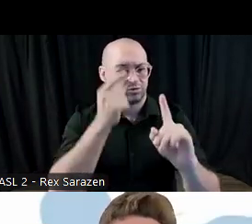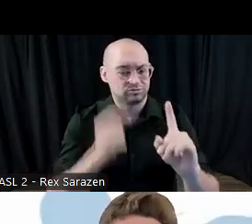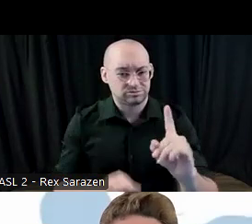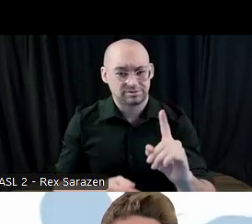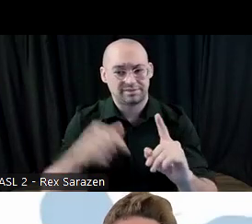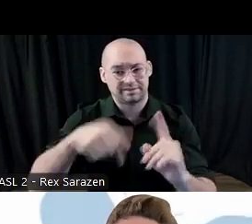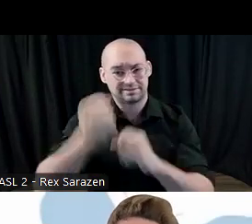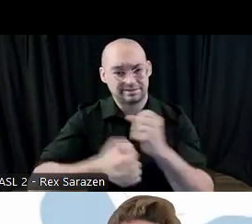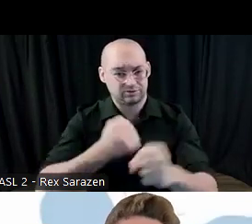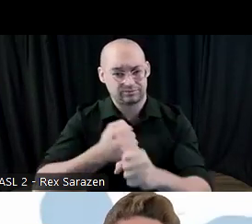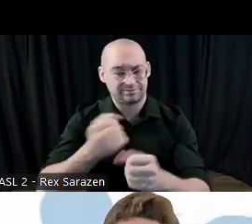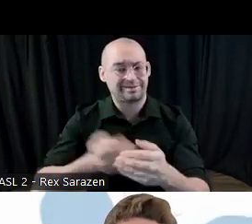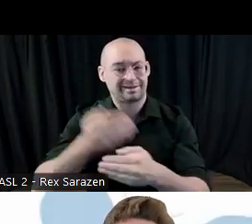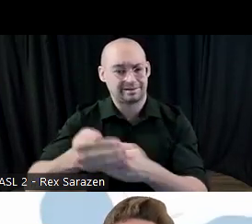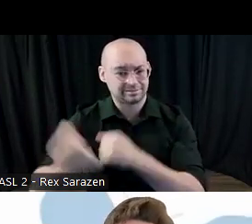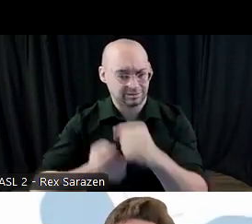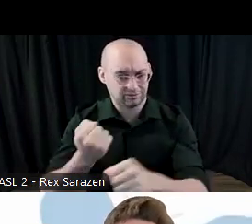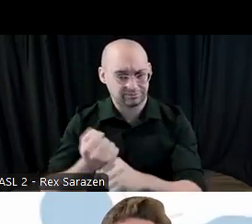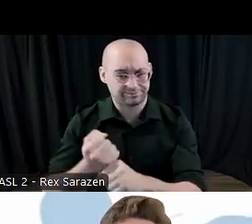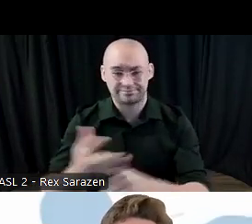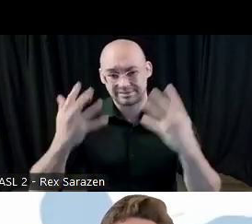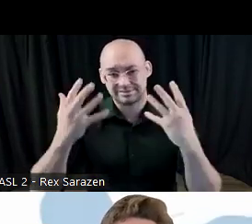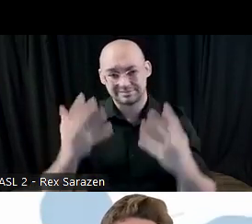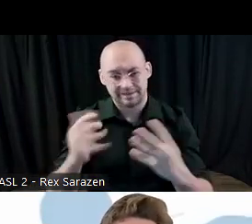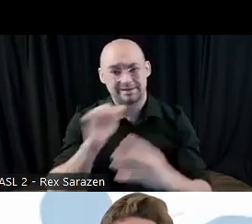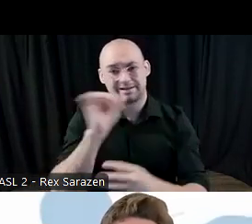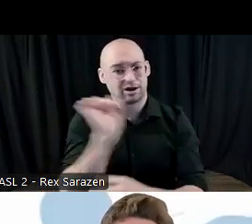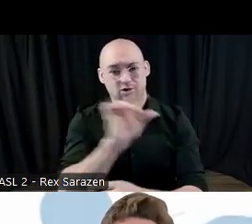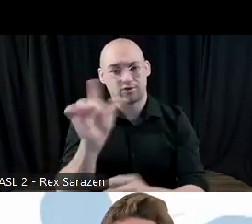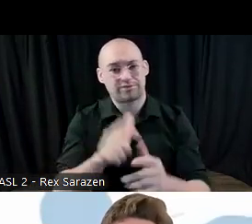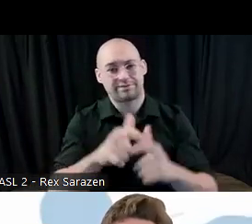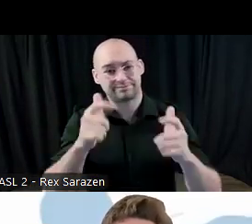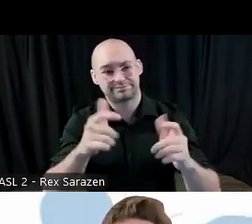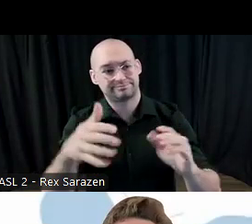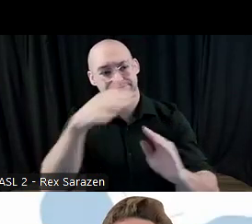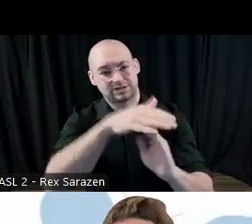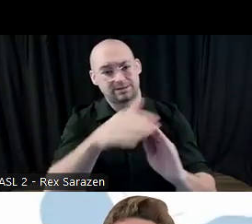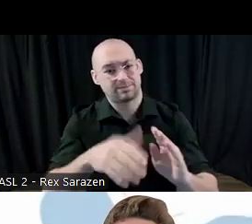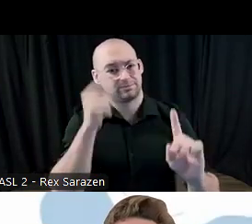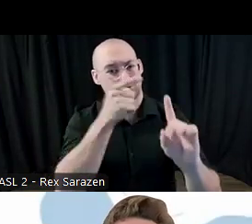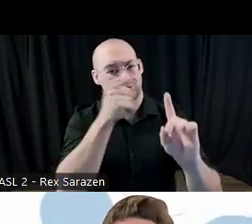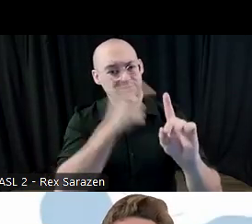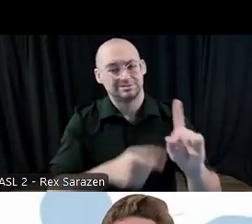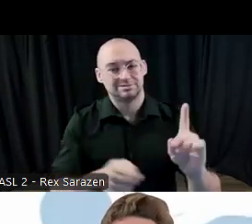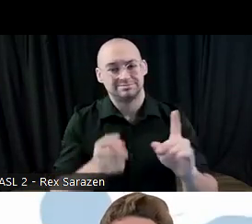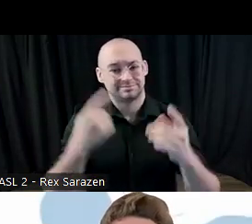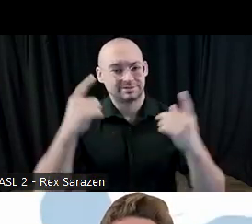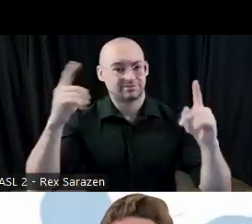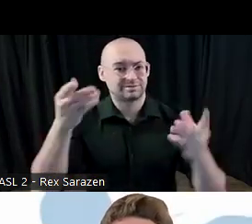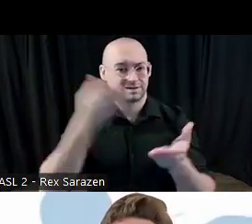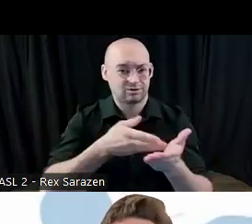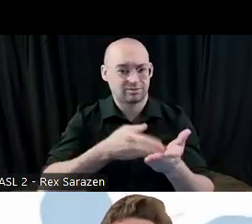next. Unfortunately, not all of the top priorities of the DACLAC subcommittees made it into the final